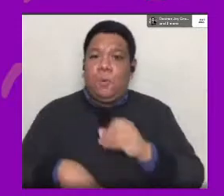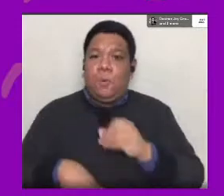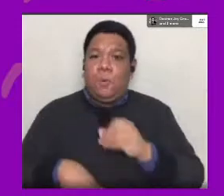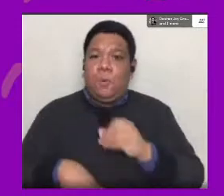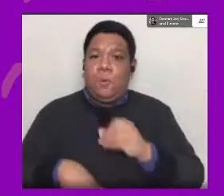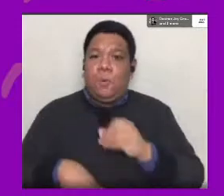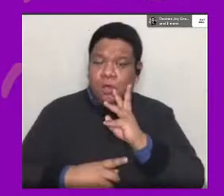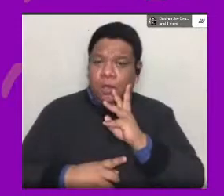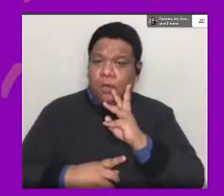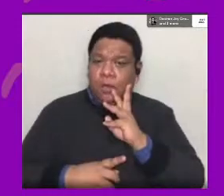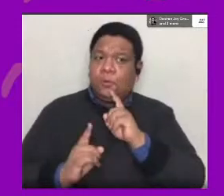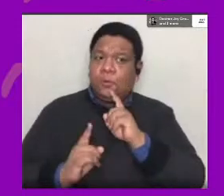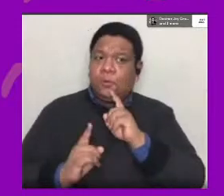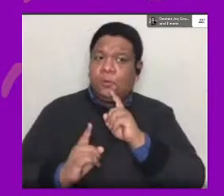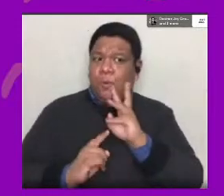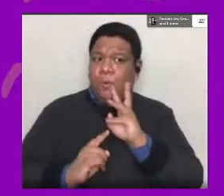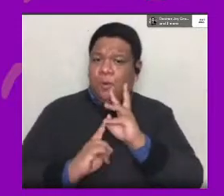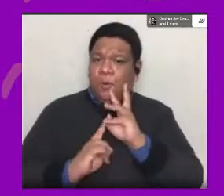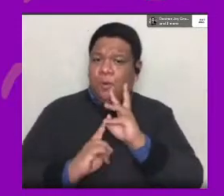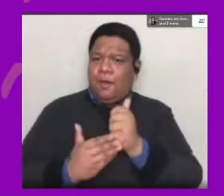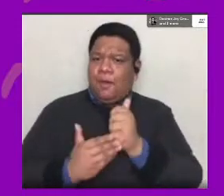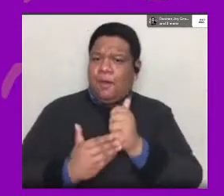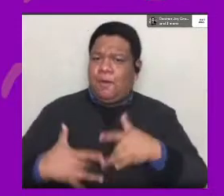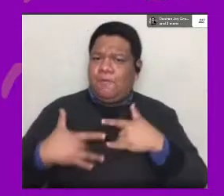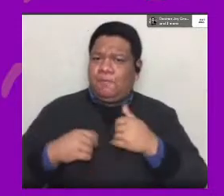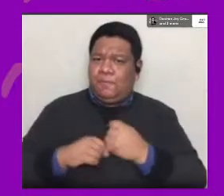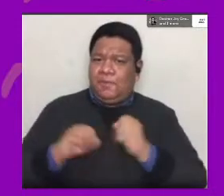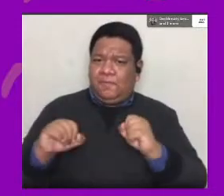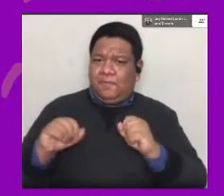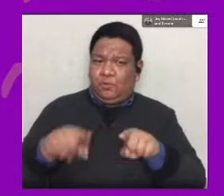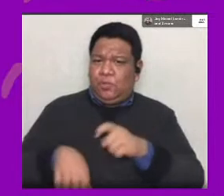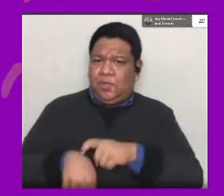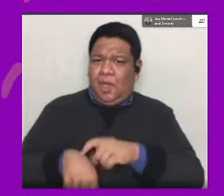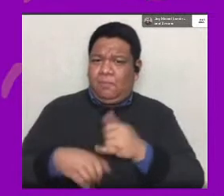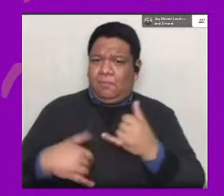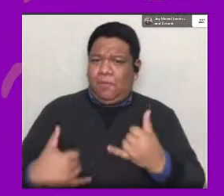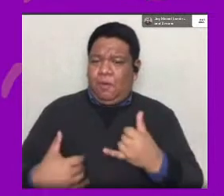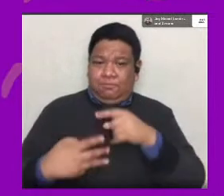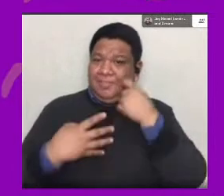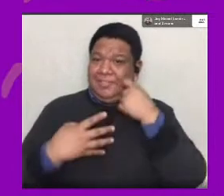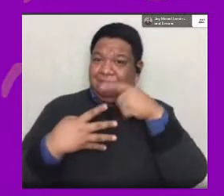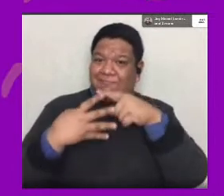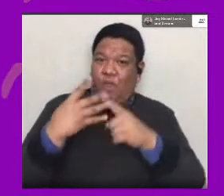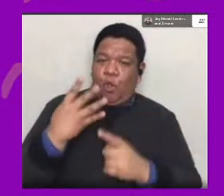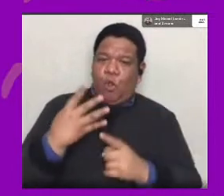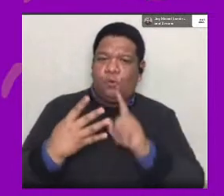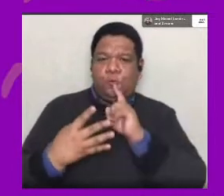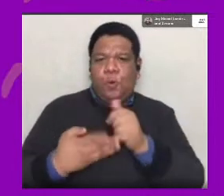which became life-saving during this health crisis. Next slide, please.